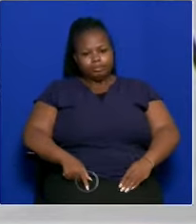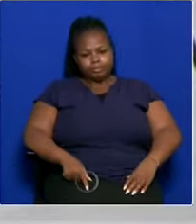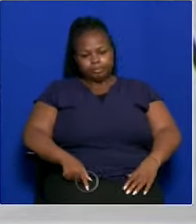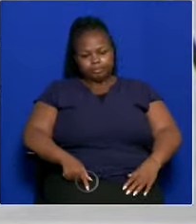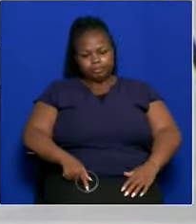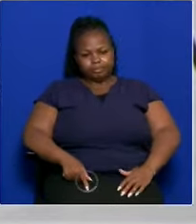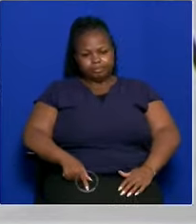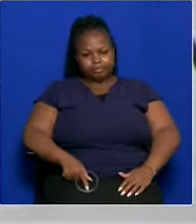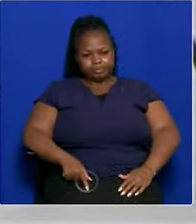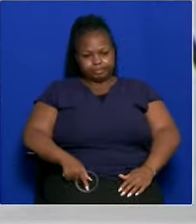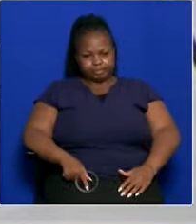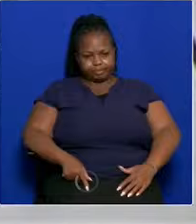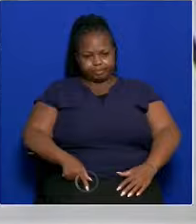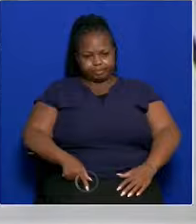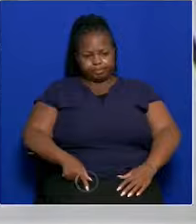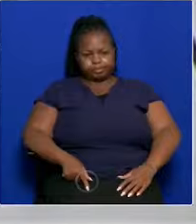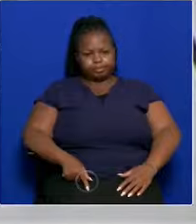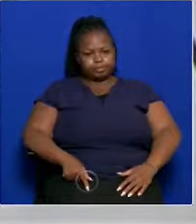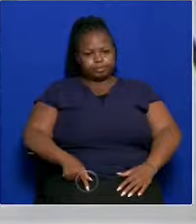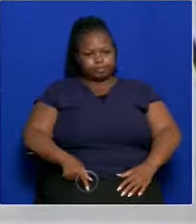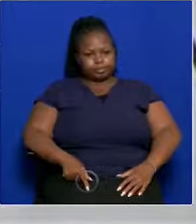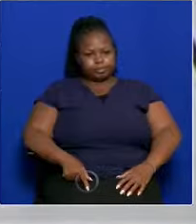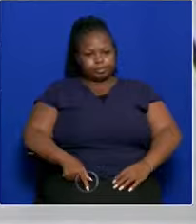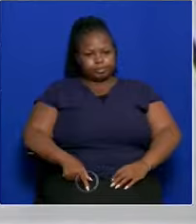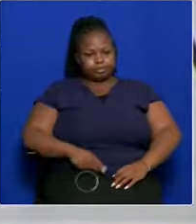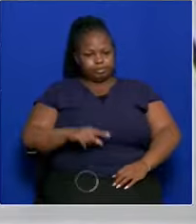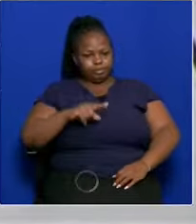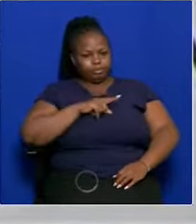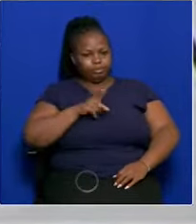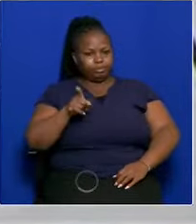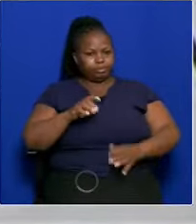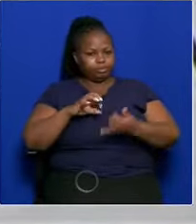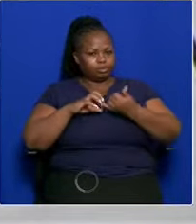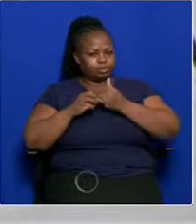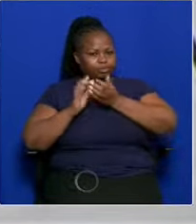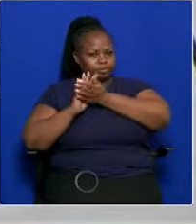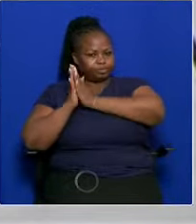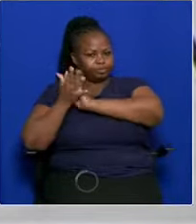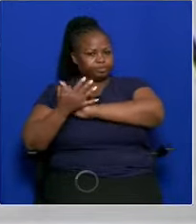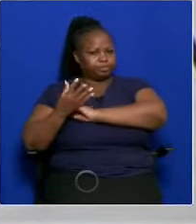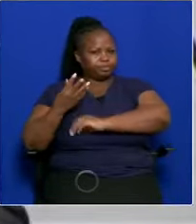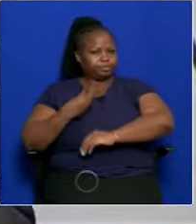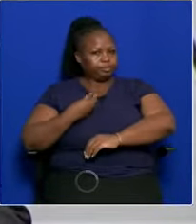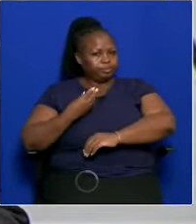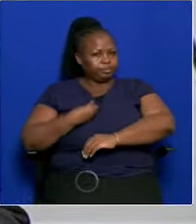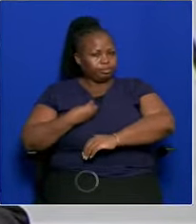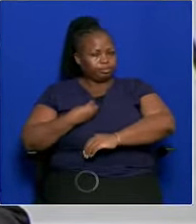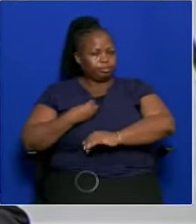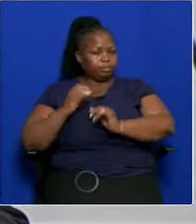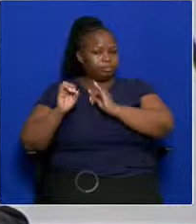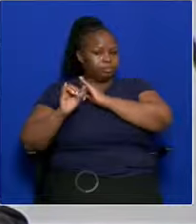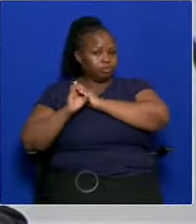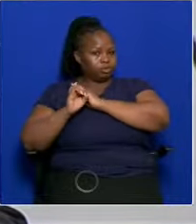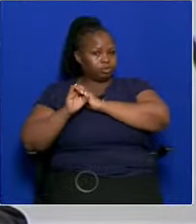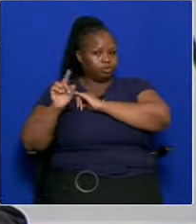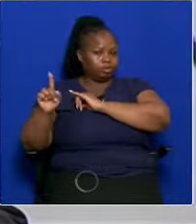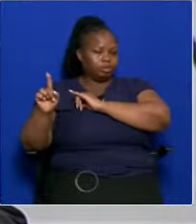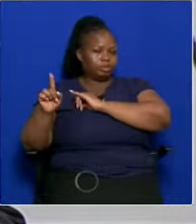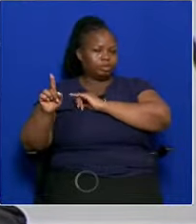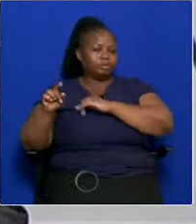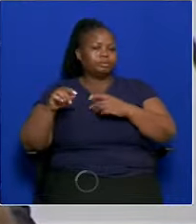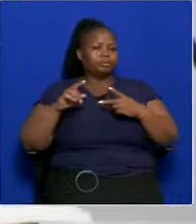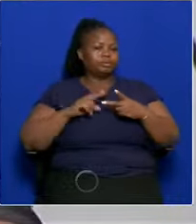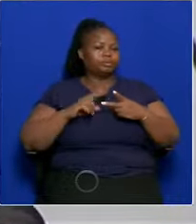in order to undermine the institution and also to